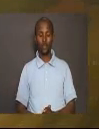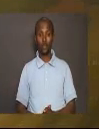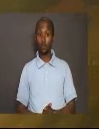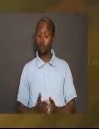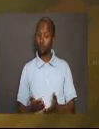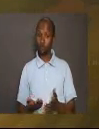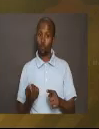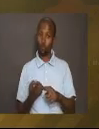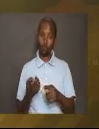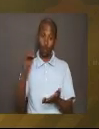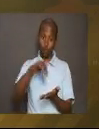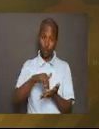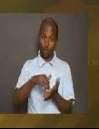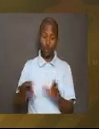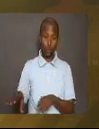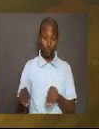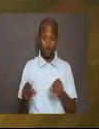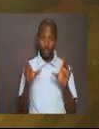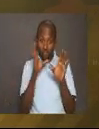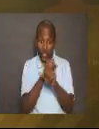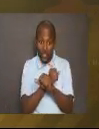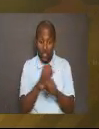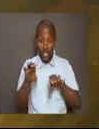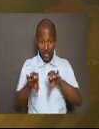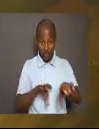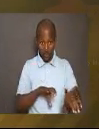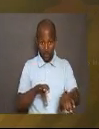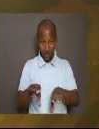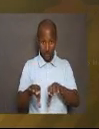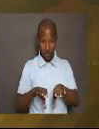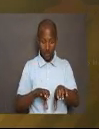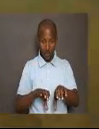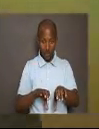Welcome back, students. Have you finished with the activity?